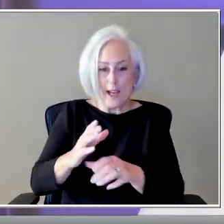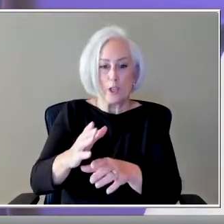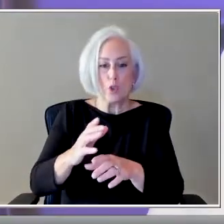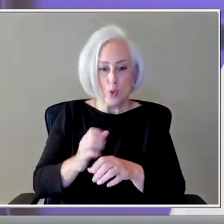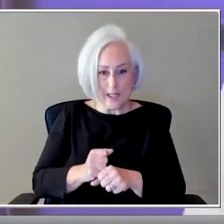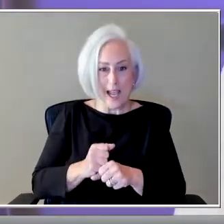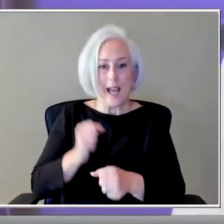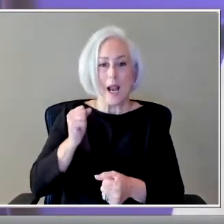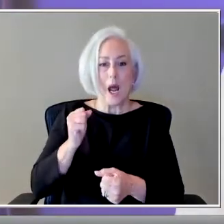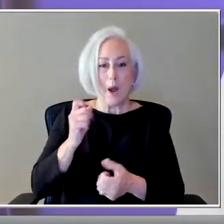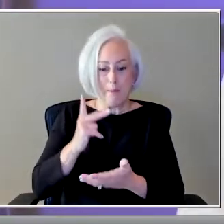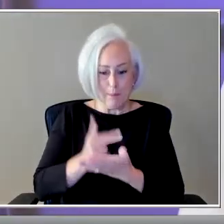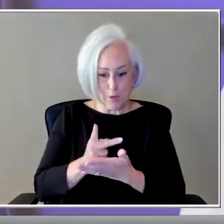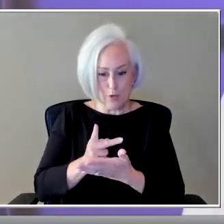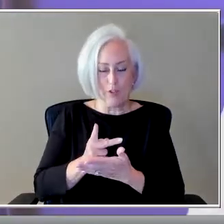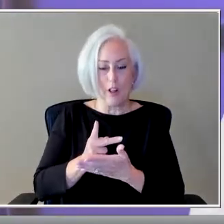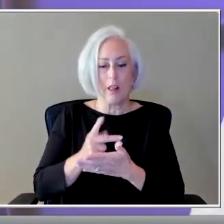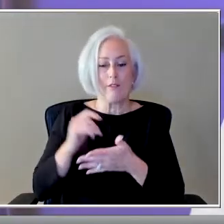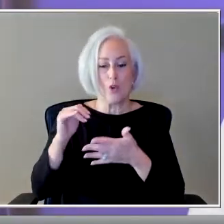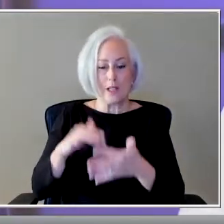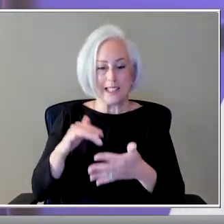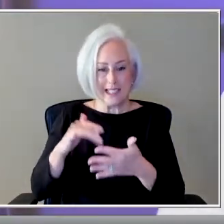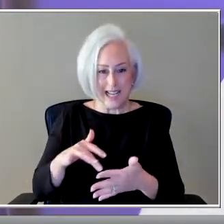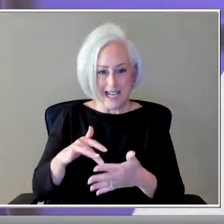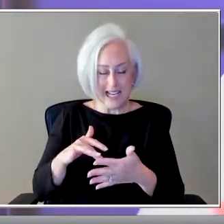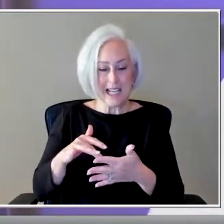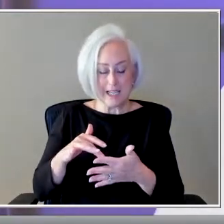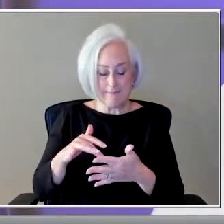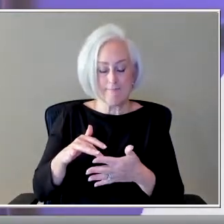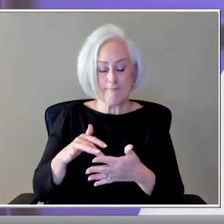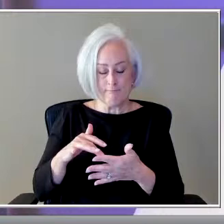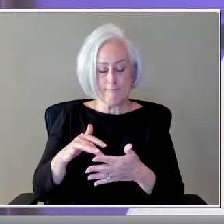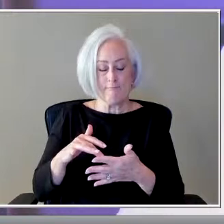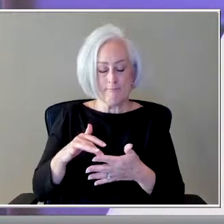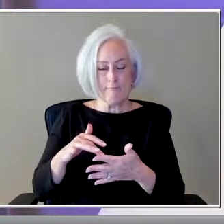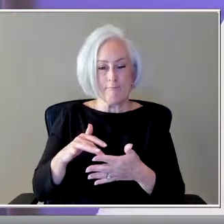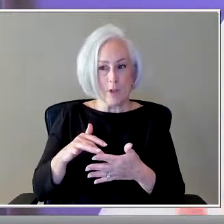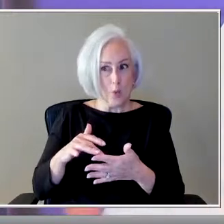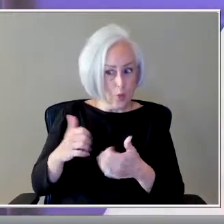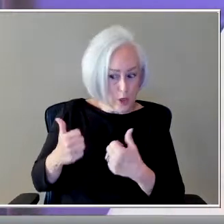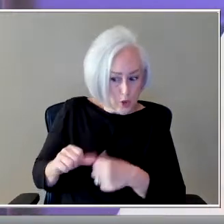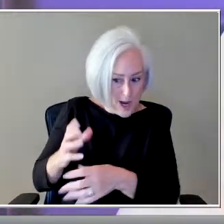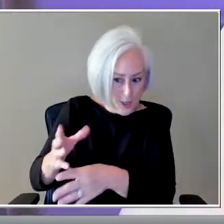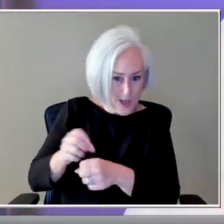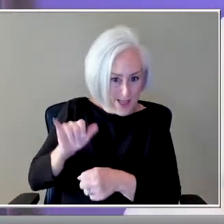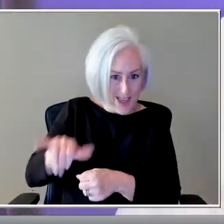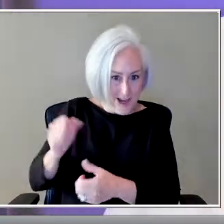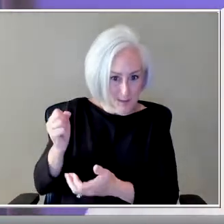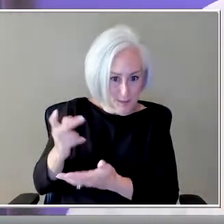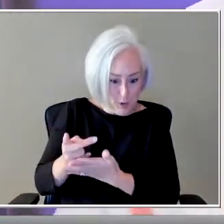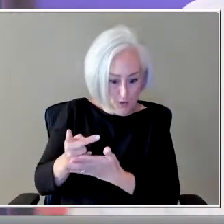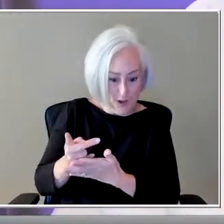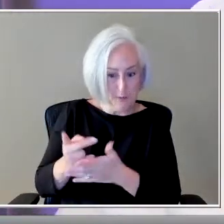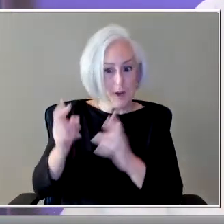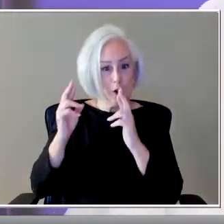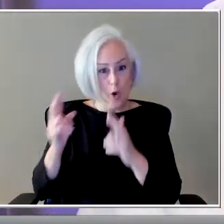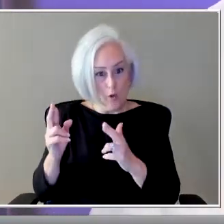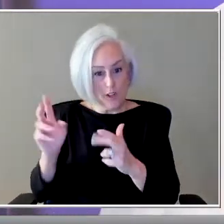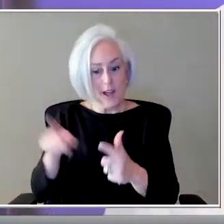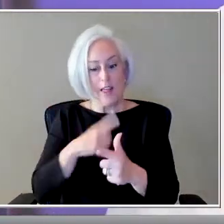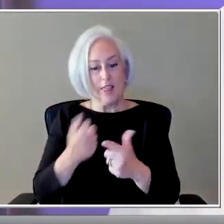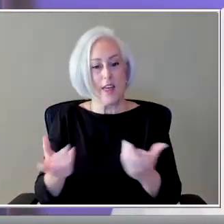We're working on getting the approval of it. But once that happens, we're hopeful that we'll start enrolling more patients, and then that's going